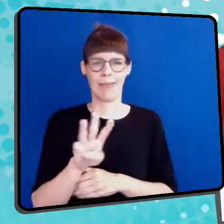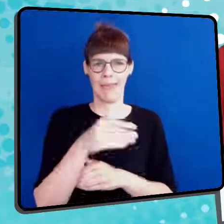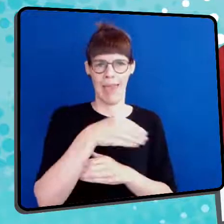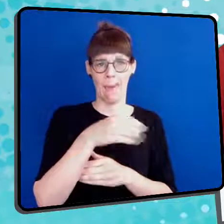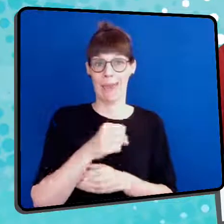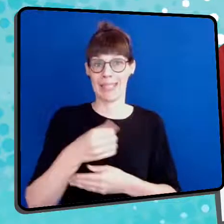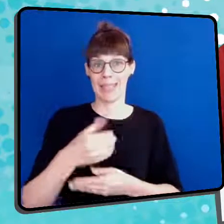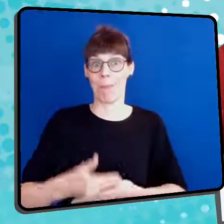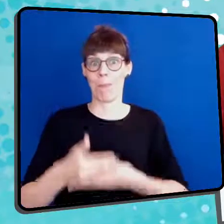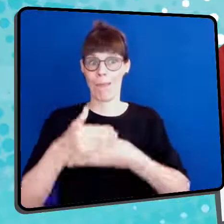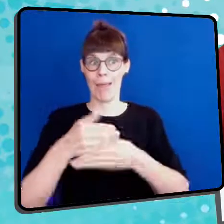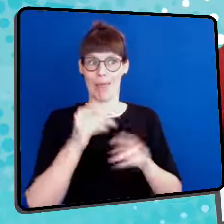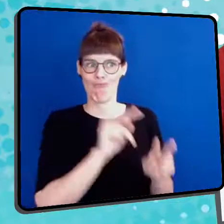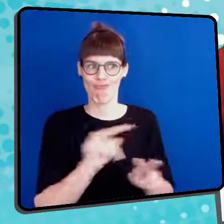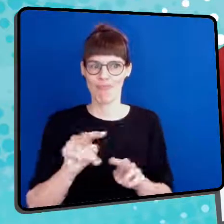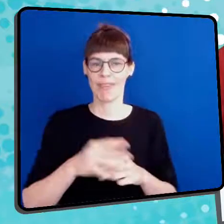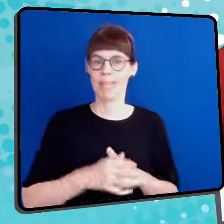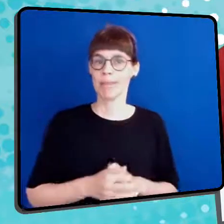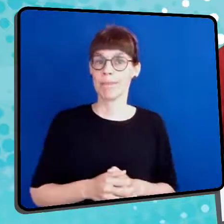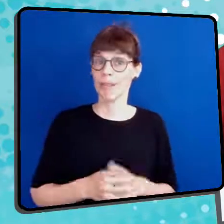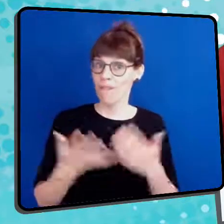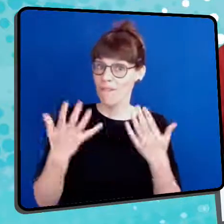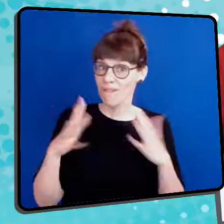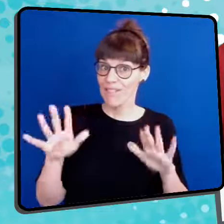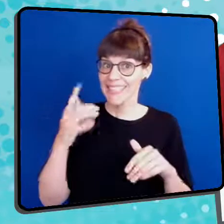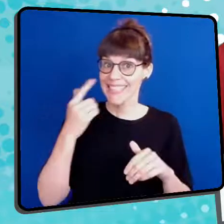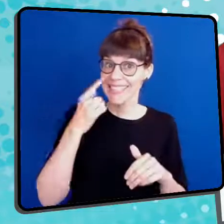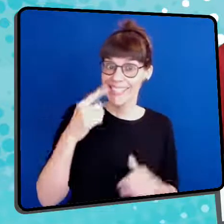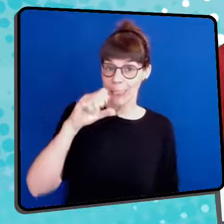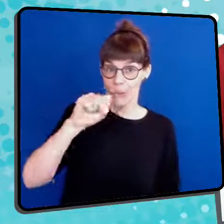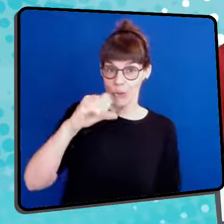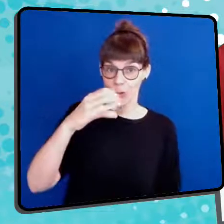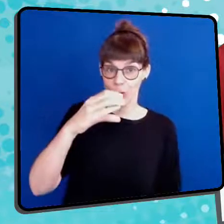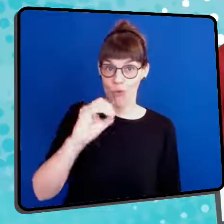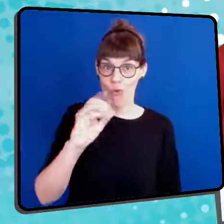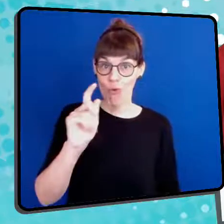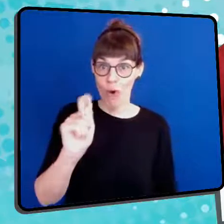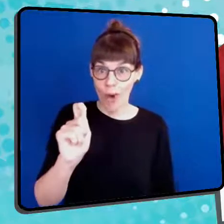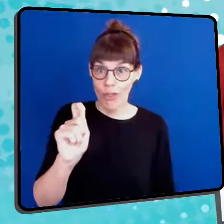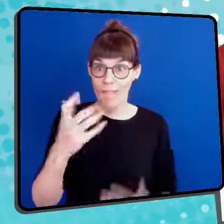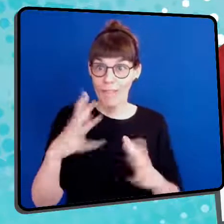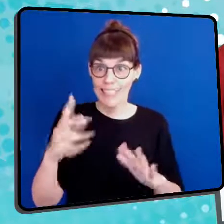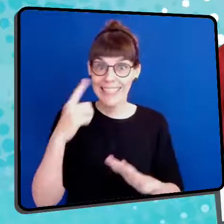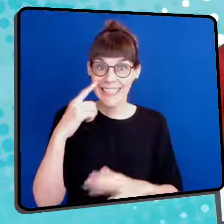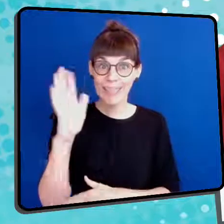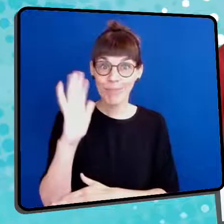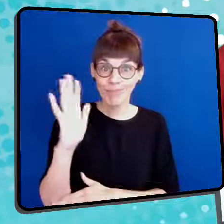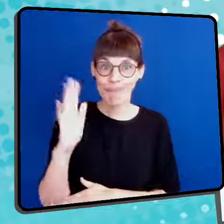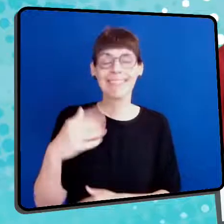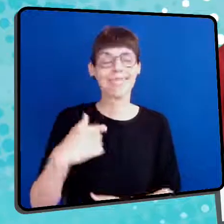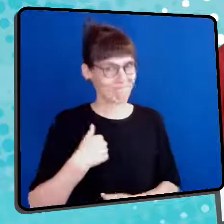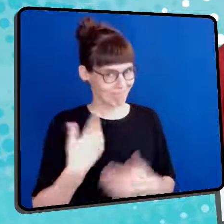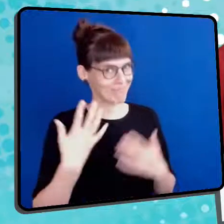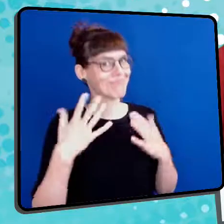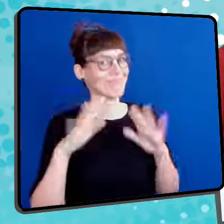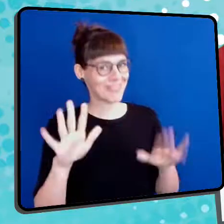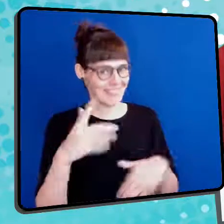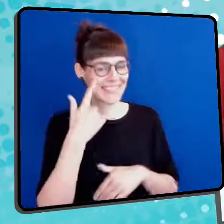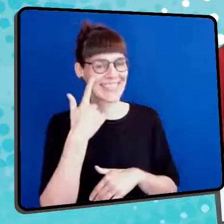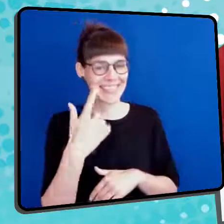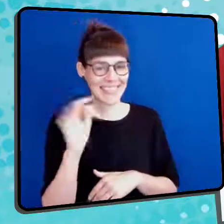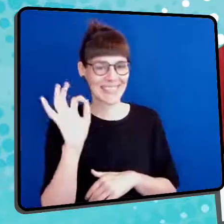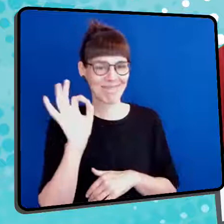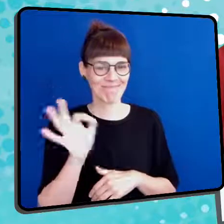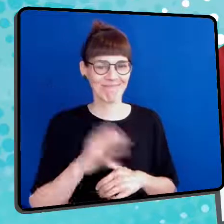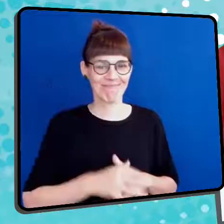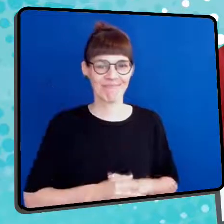Yeah, it was great. Did you see the keynote with Scott in the cinema? I did. I didn't catch